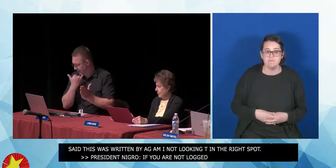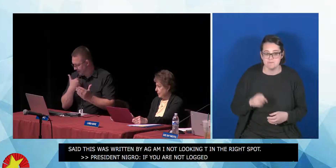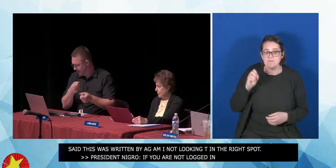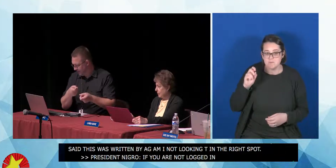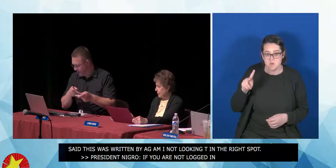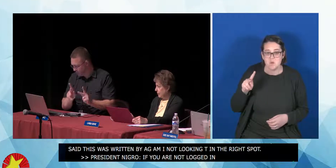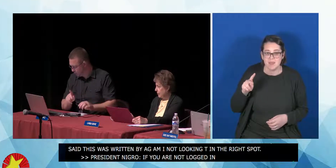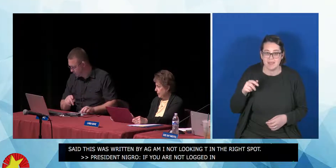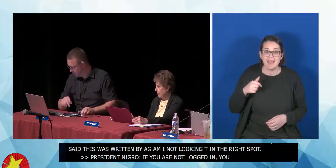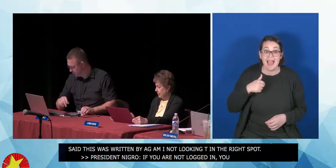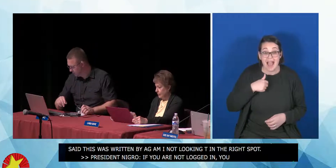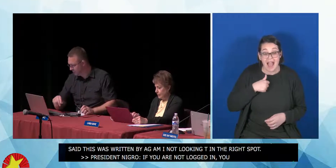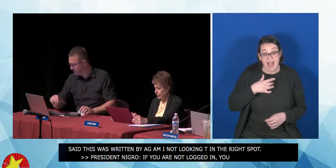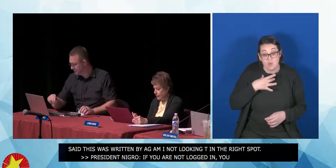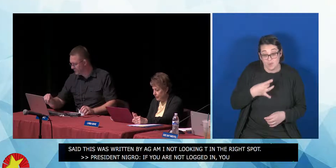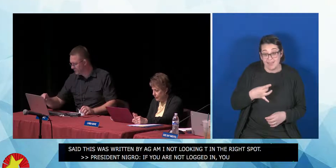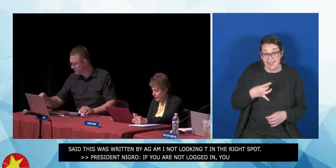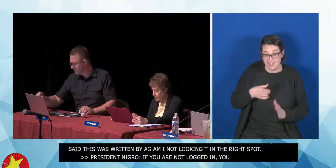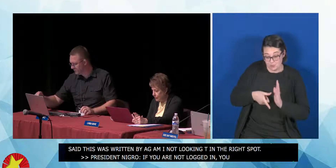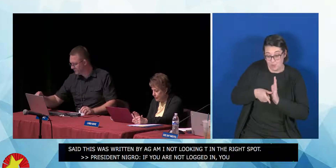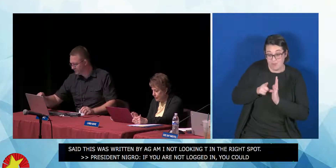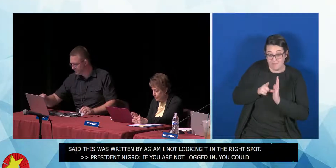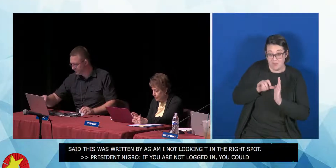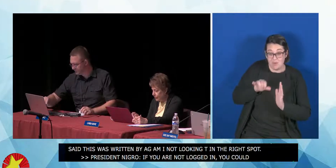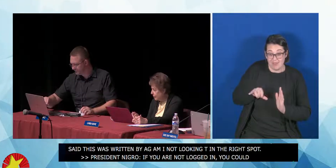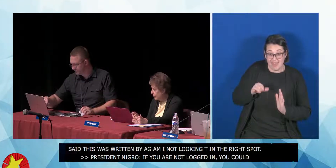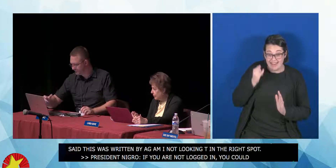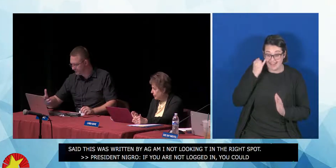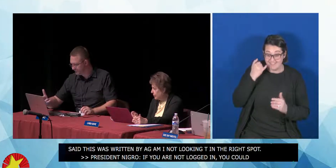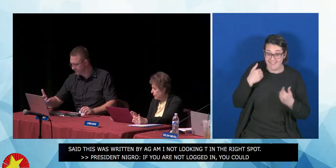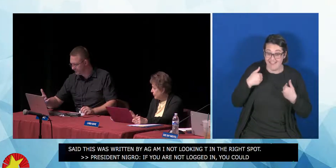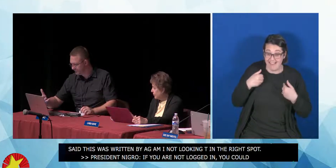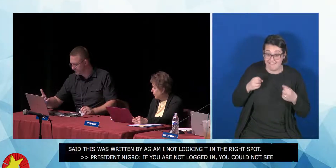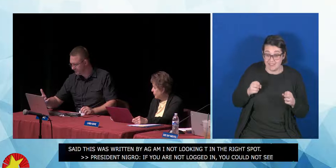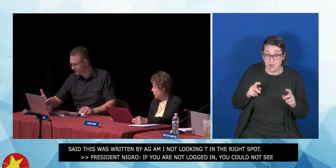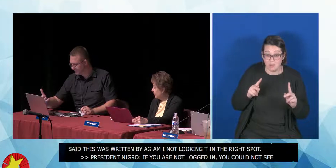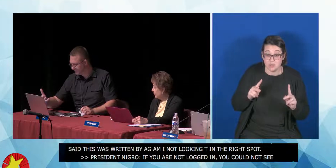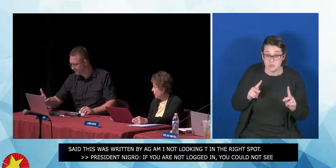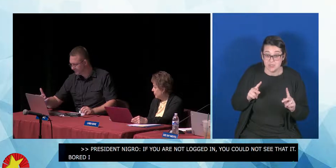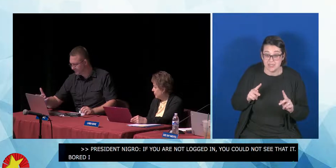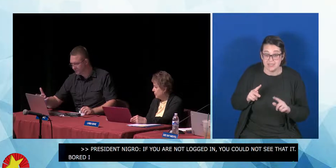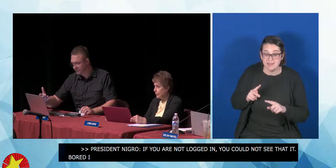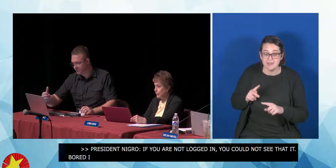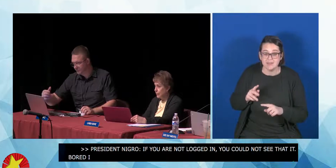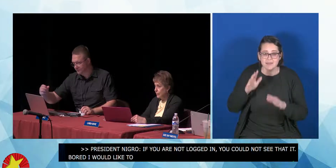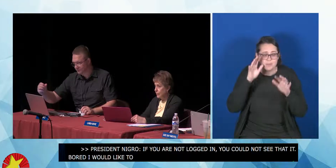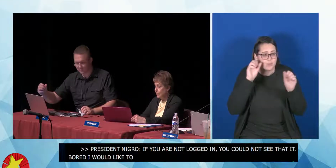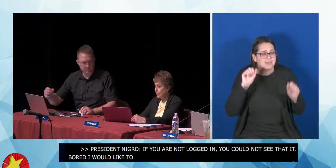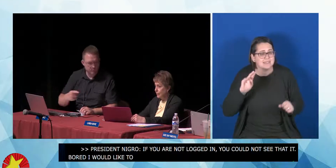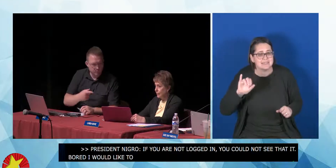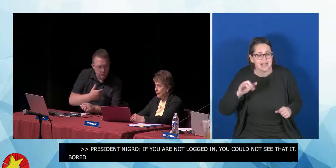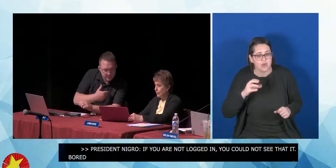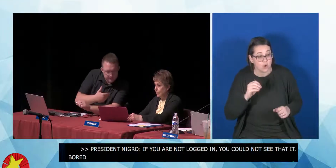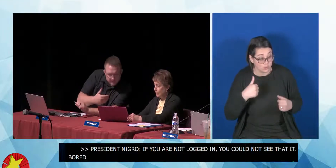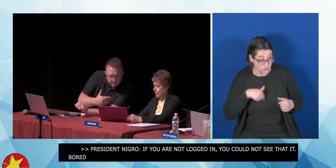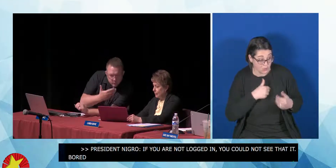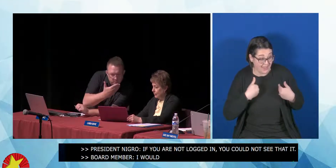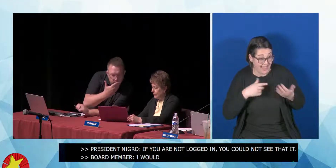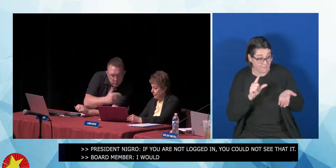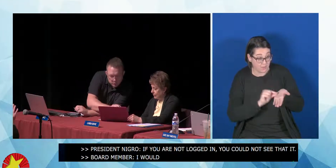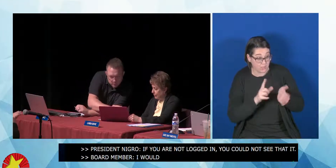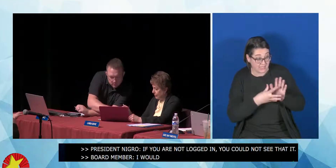Okay, I would like to review that if I'm given the opportunity. Do we have that printed out, Letitia? I have